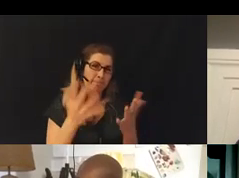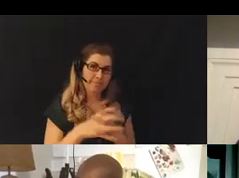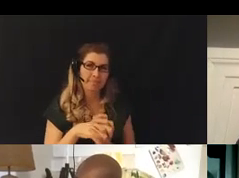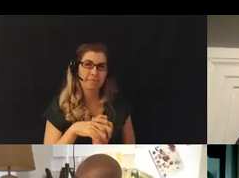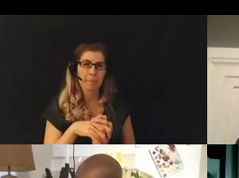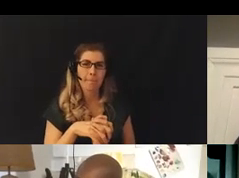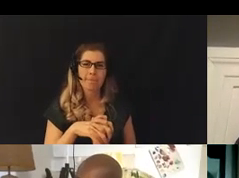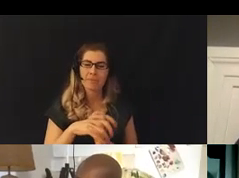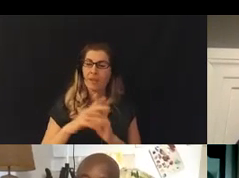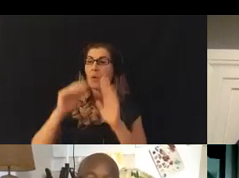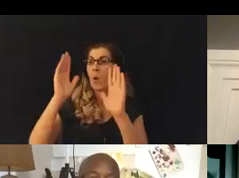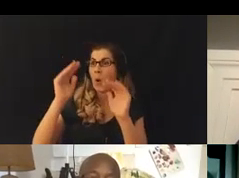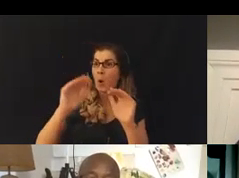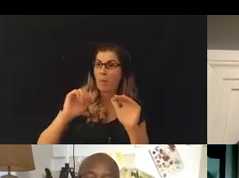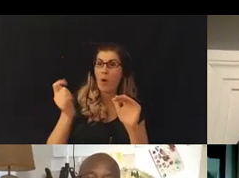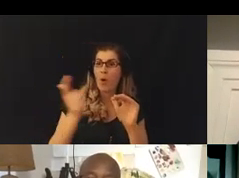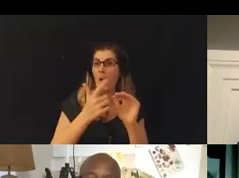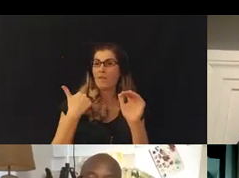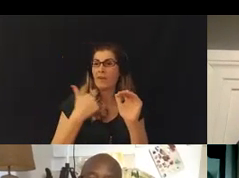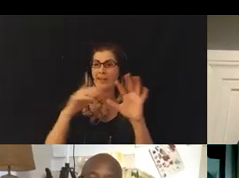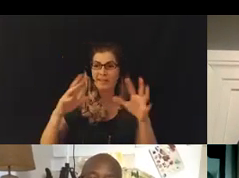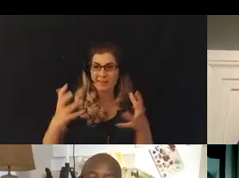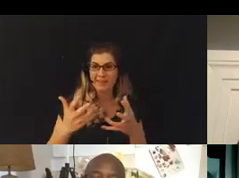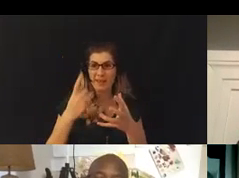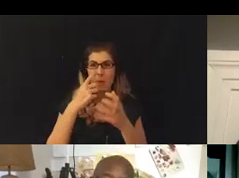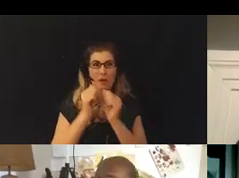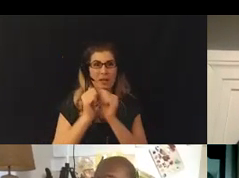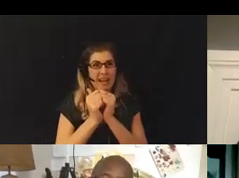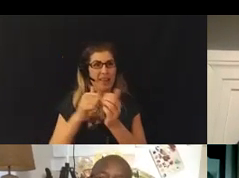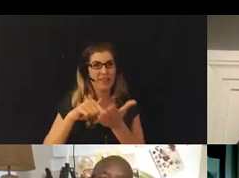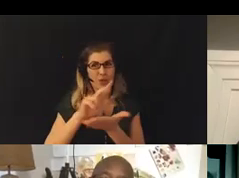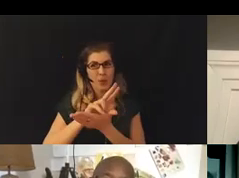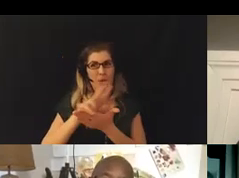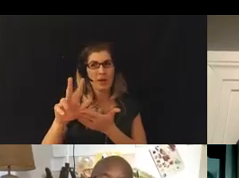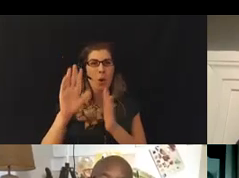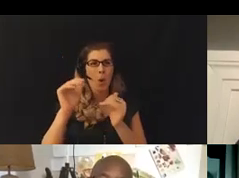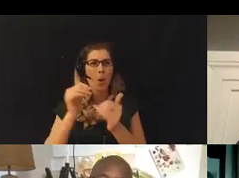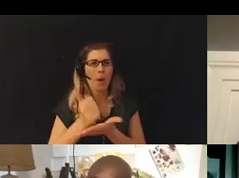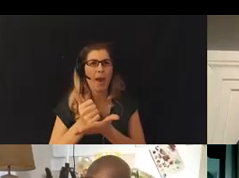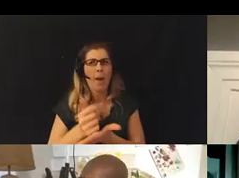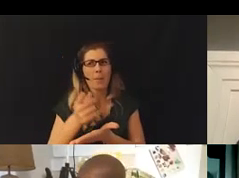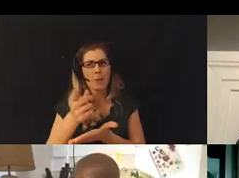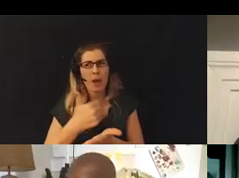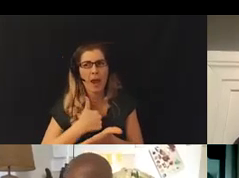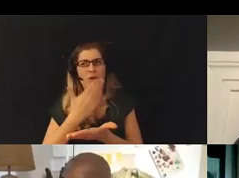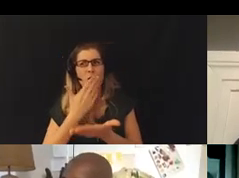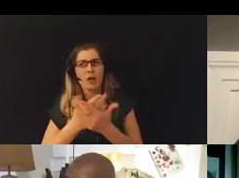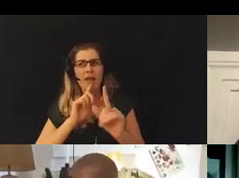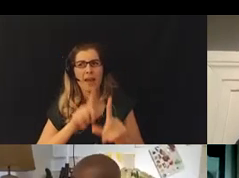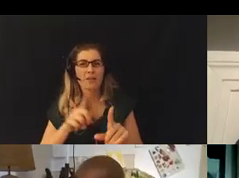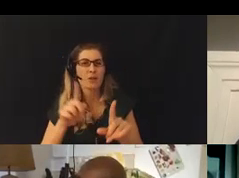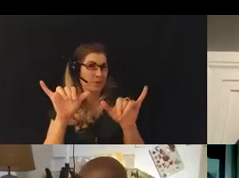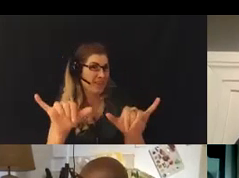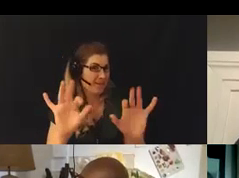Well, hopefully all of us together over the next, 3 weeks in this retreat, we'll generate some answers all together. So stick around, everybody.